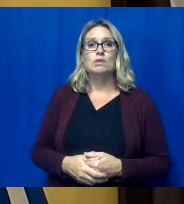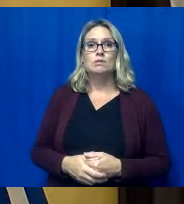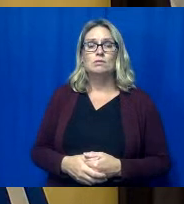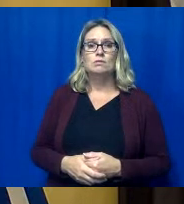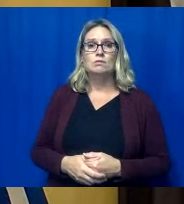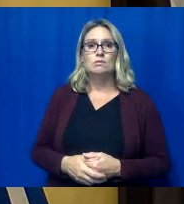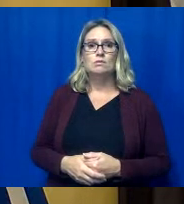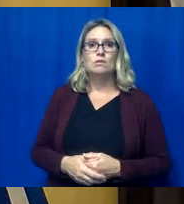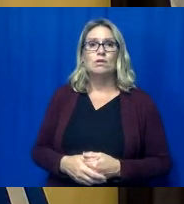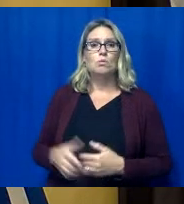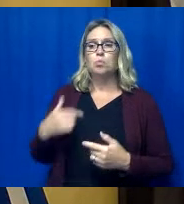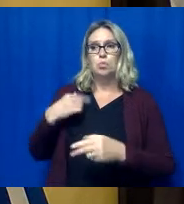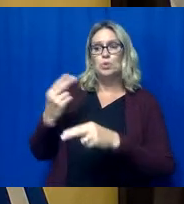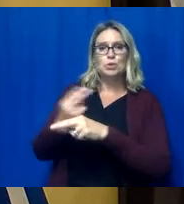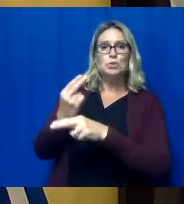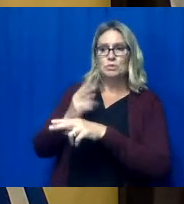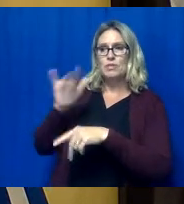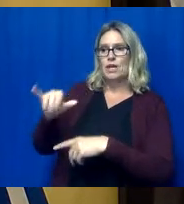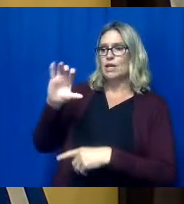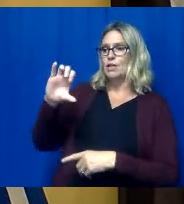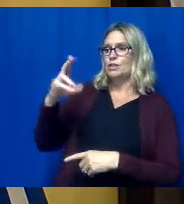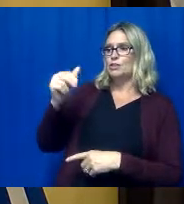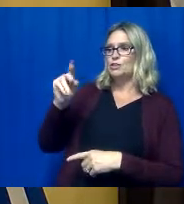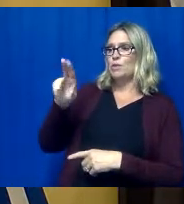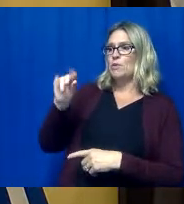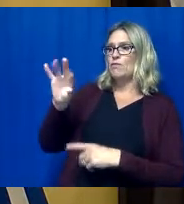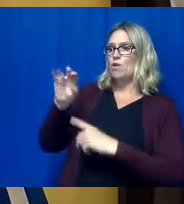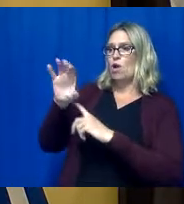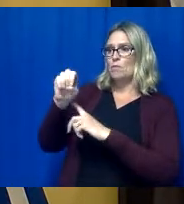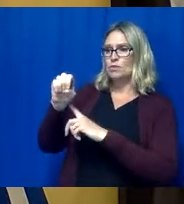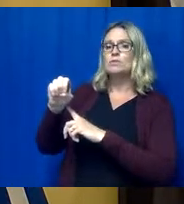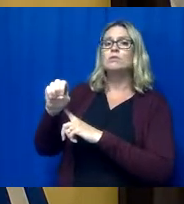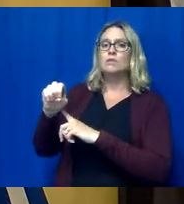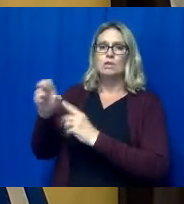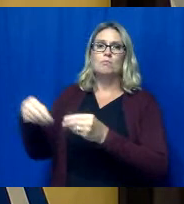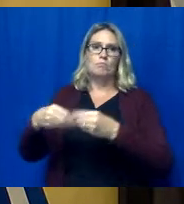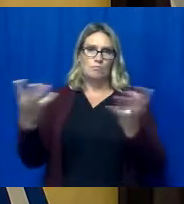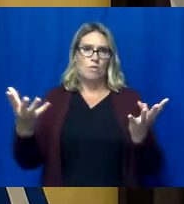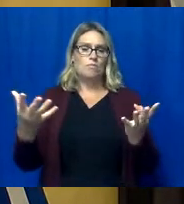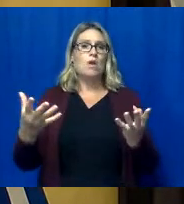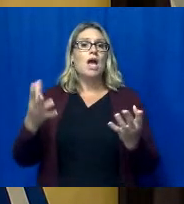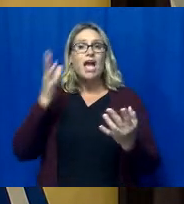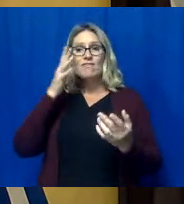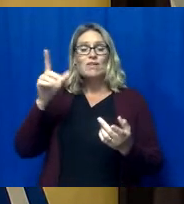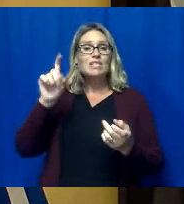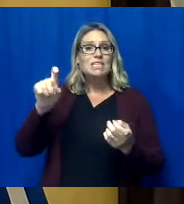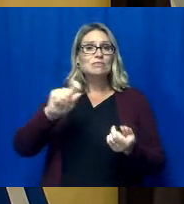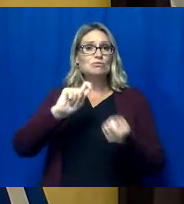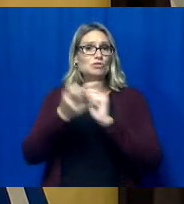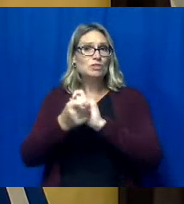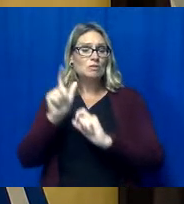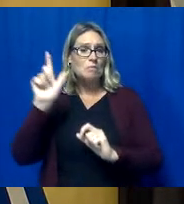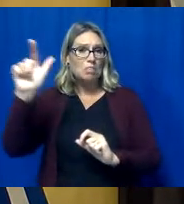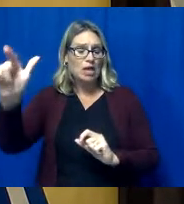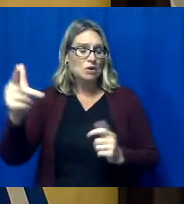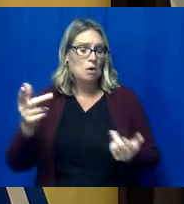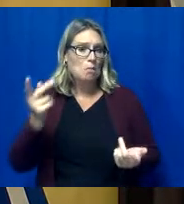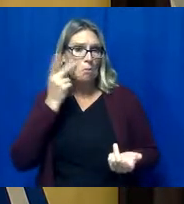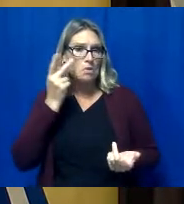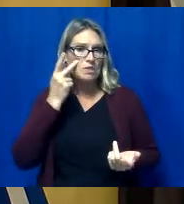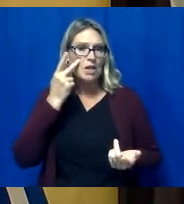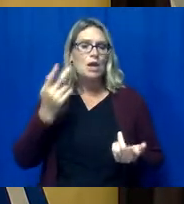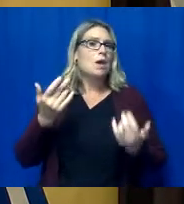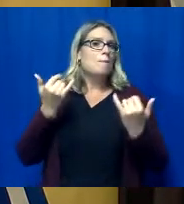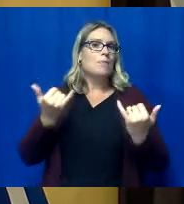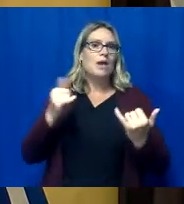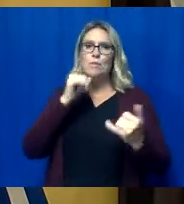rollout. Can we move to something different in the future? We can definitely have conversations about that. But right now, we're not using those